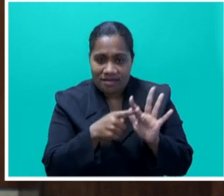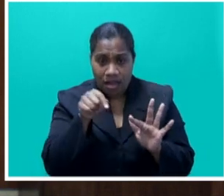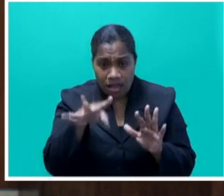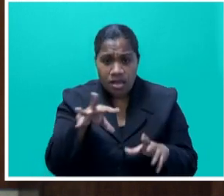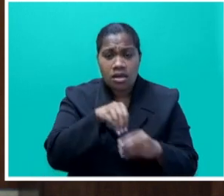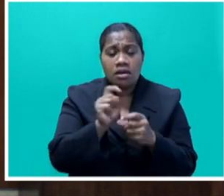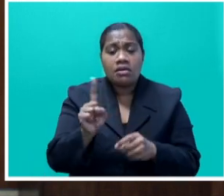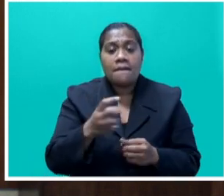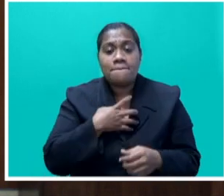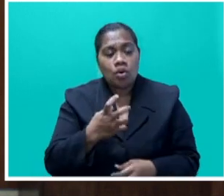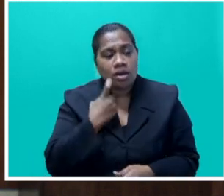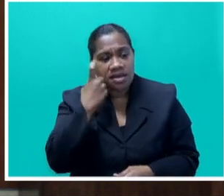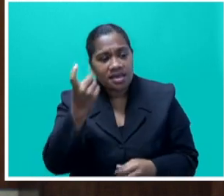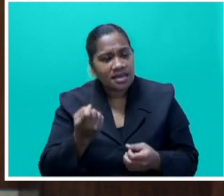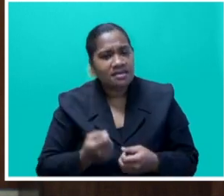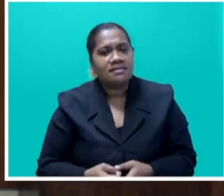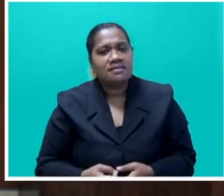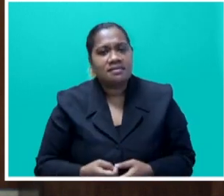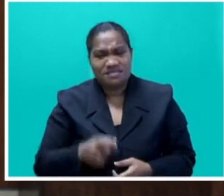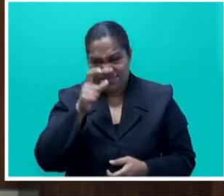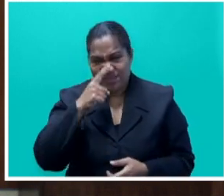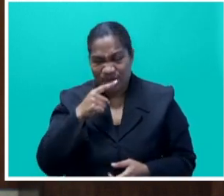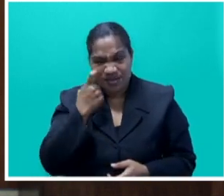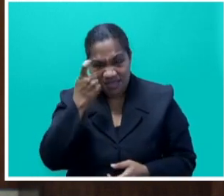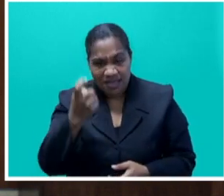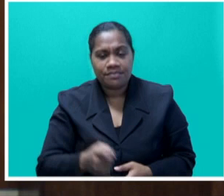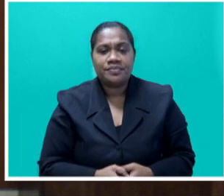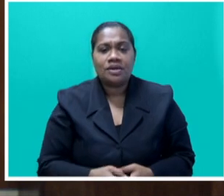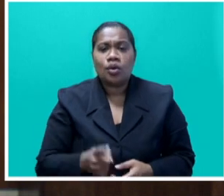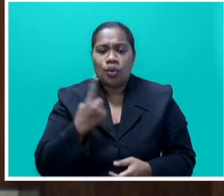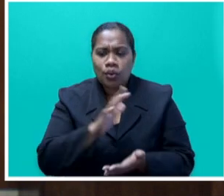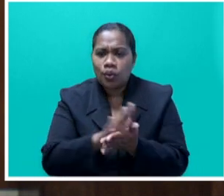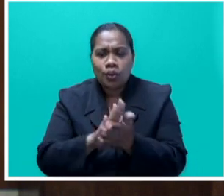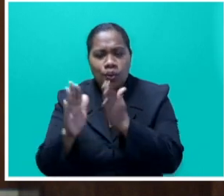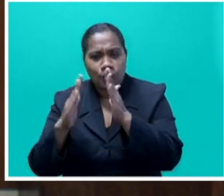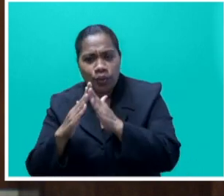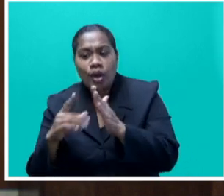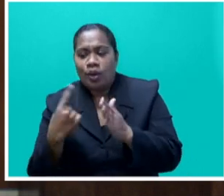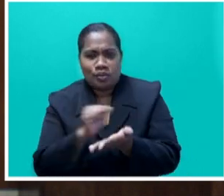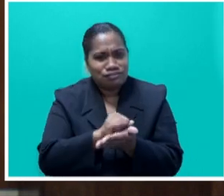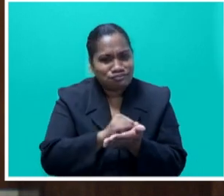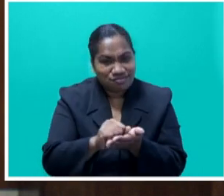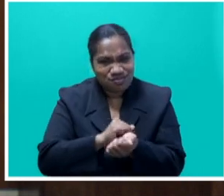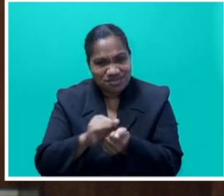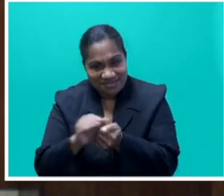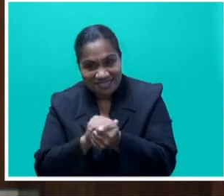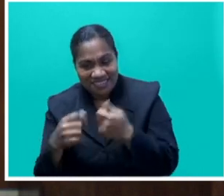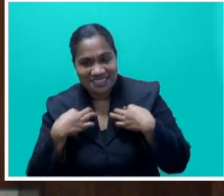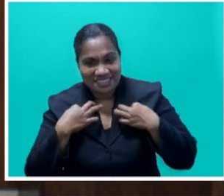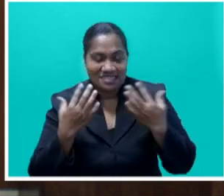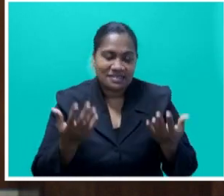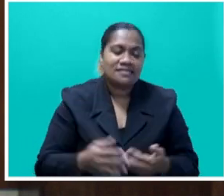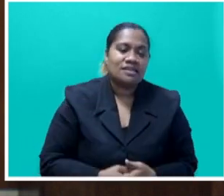more caregivers, housekeepers, laundry heads, cooks. And this is in agreement with the Ministry, the Australian Government, and the